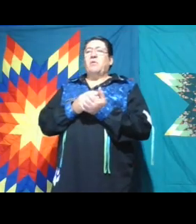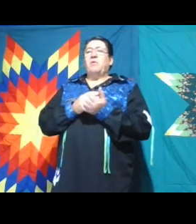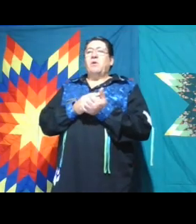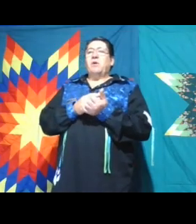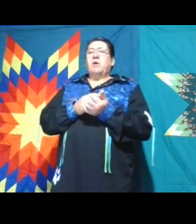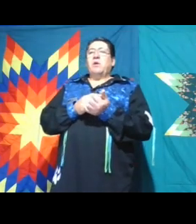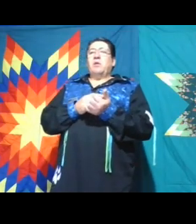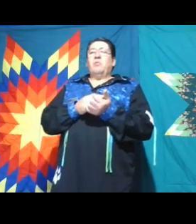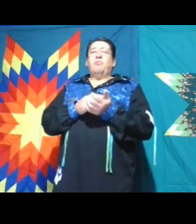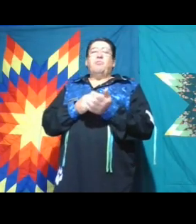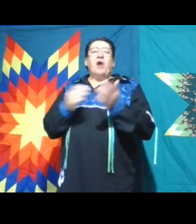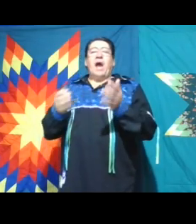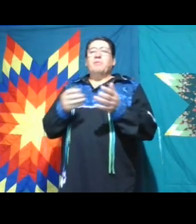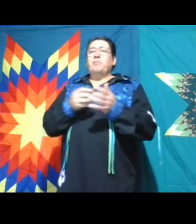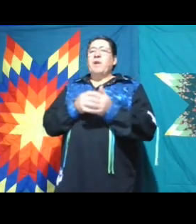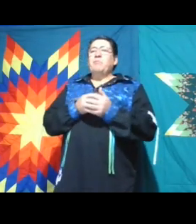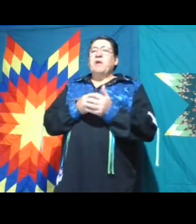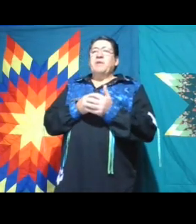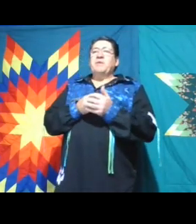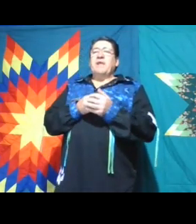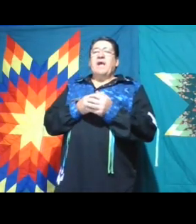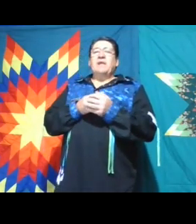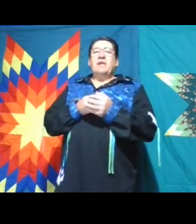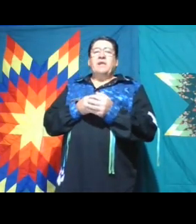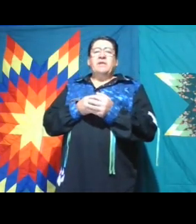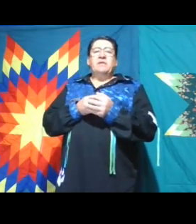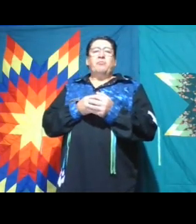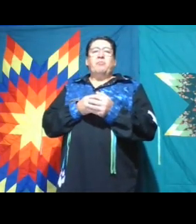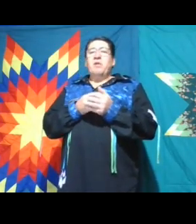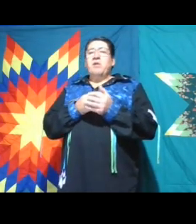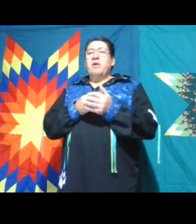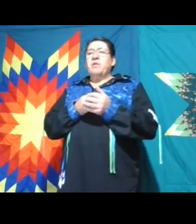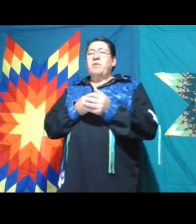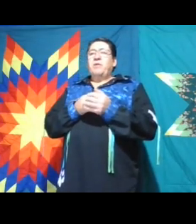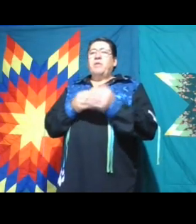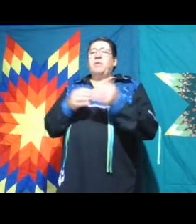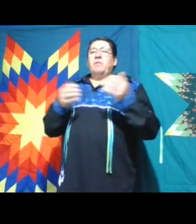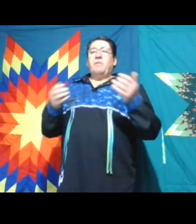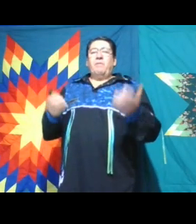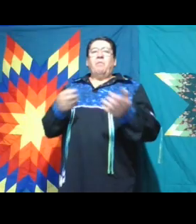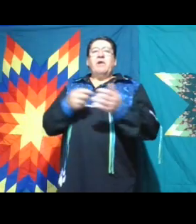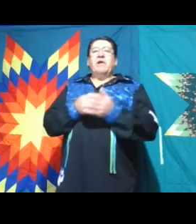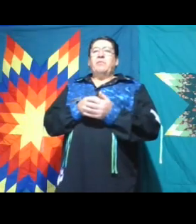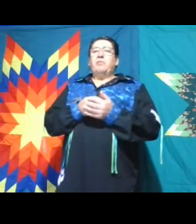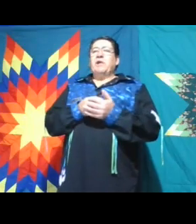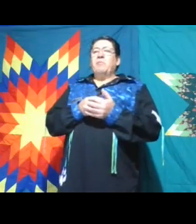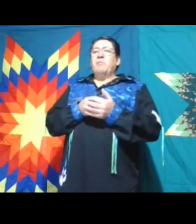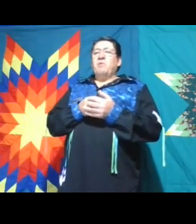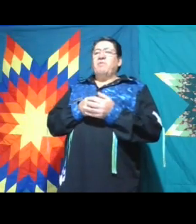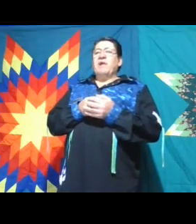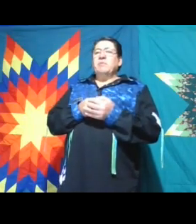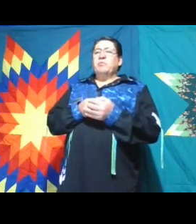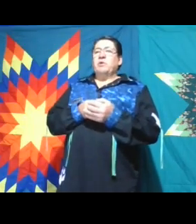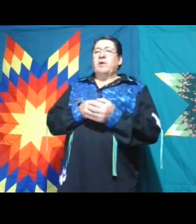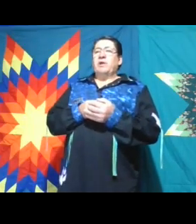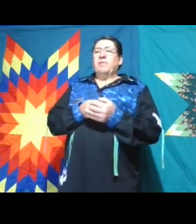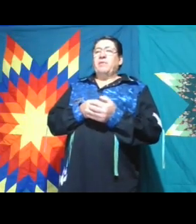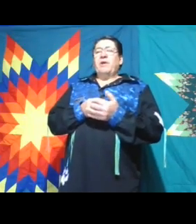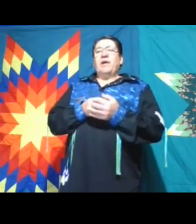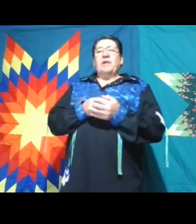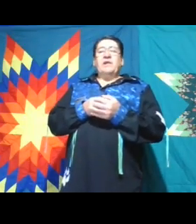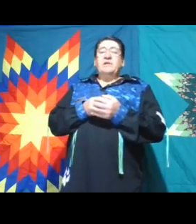let go. Perhaps maybe understanding this barrier, we could become more flexible